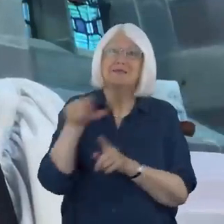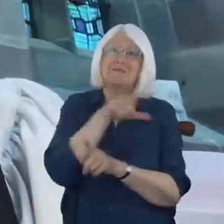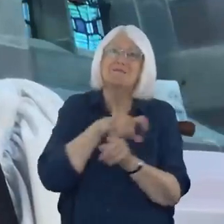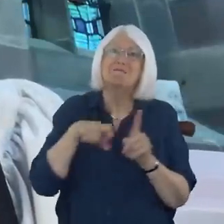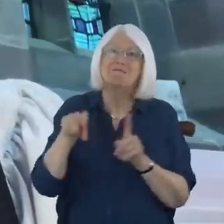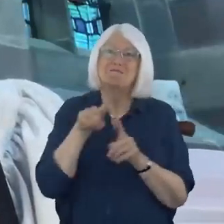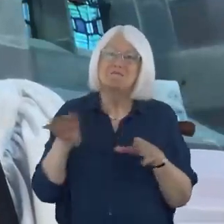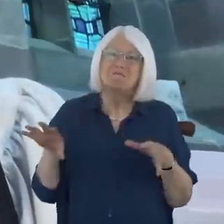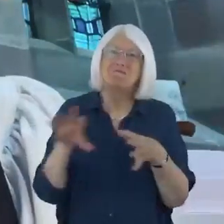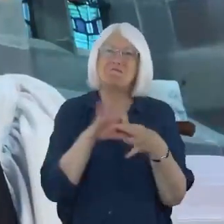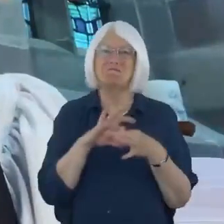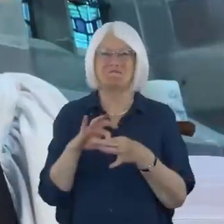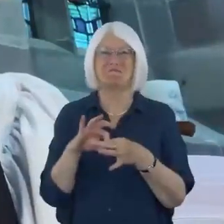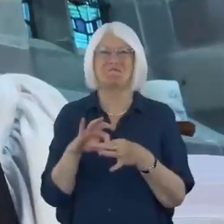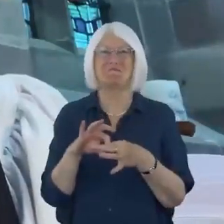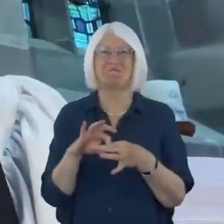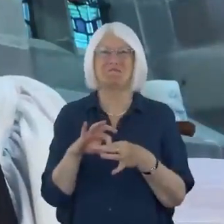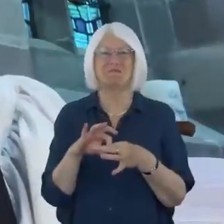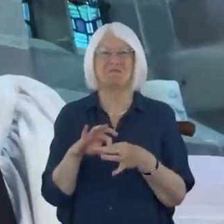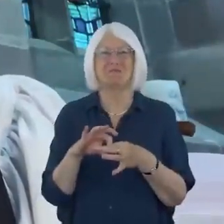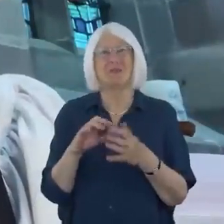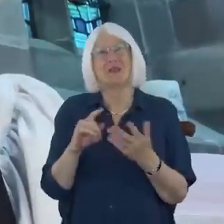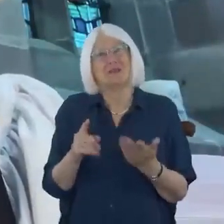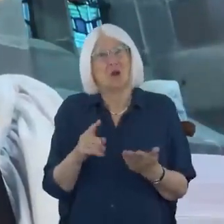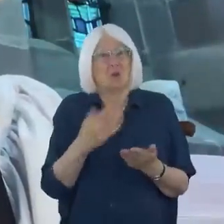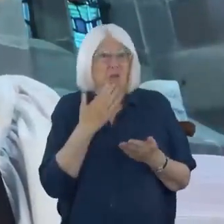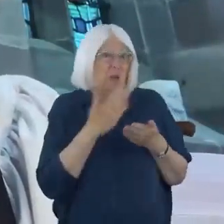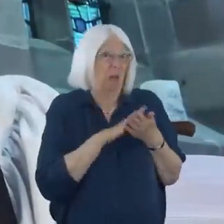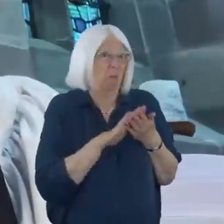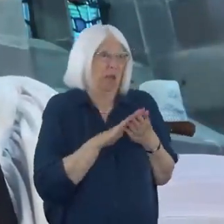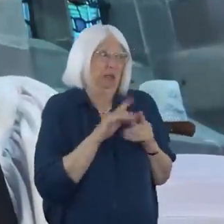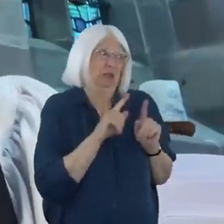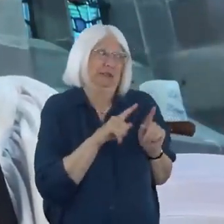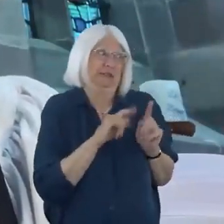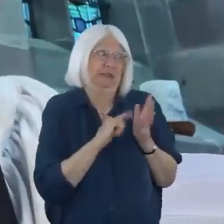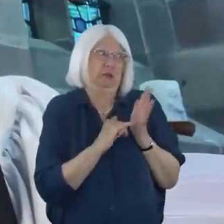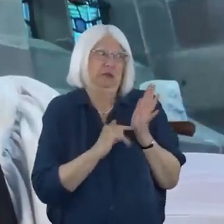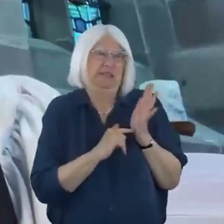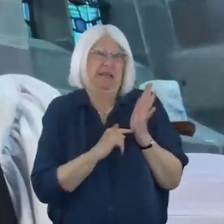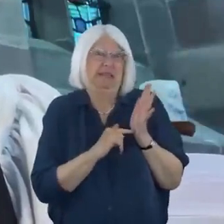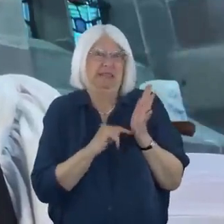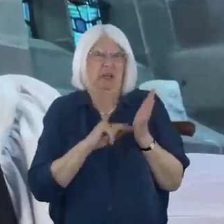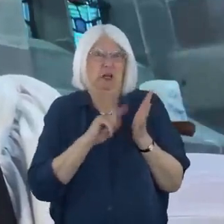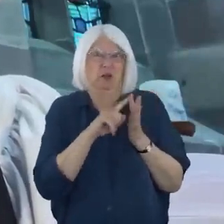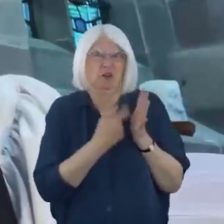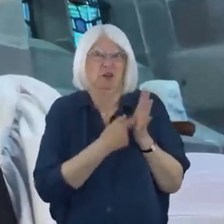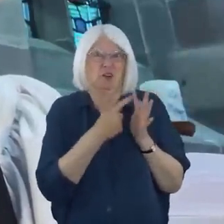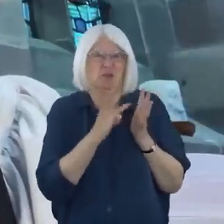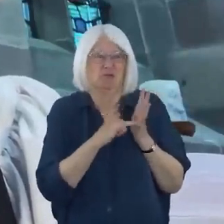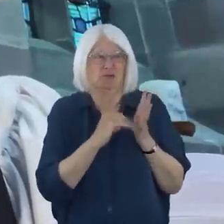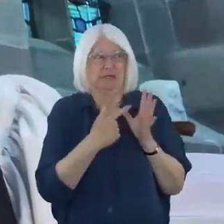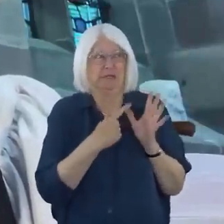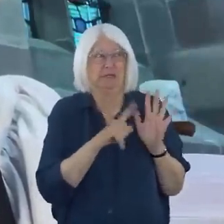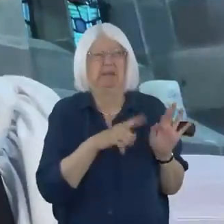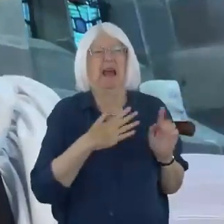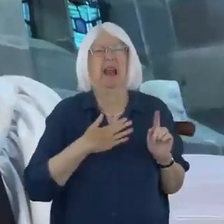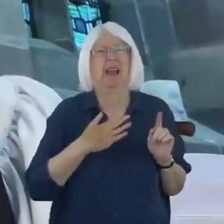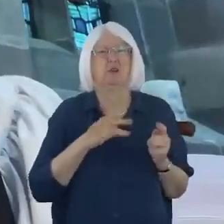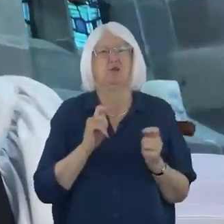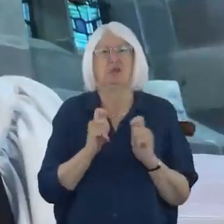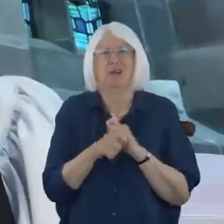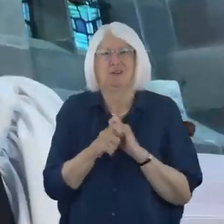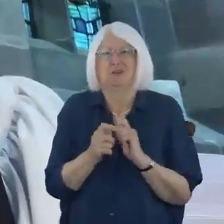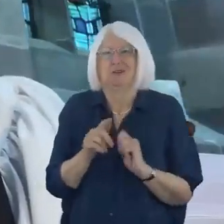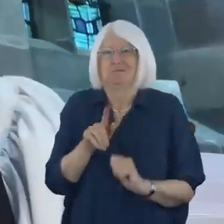us. And therefore, with apologies to St. Teresa, I'd like to change the